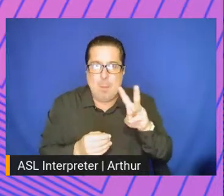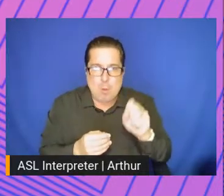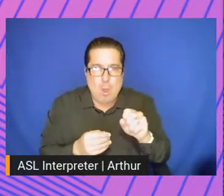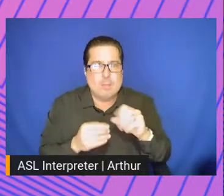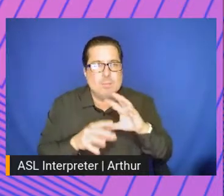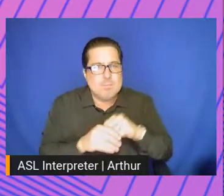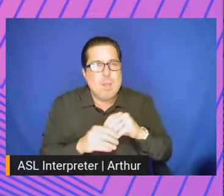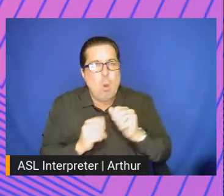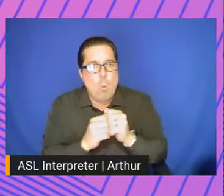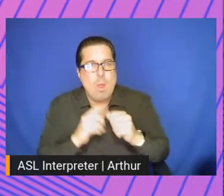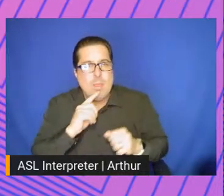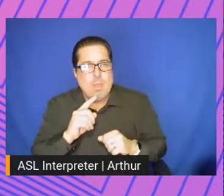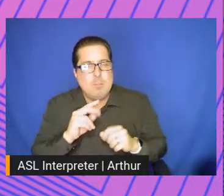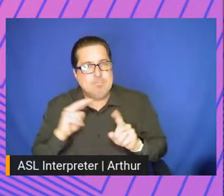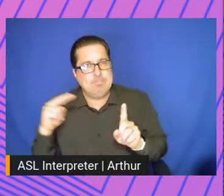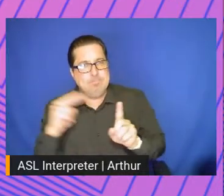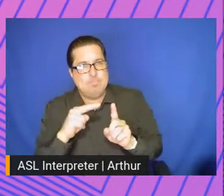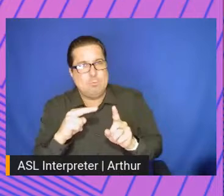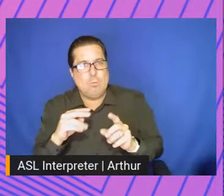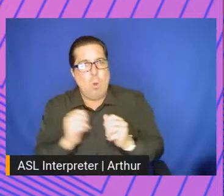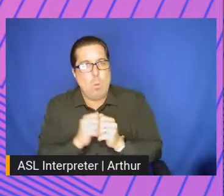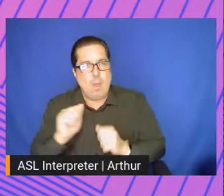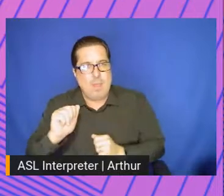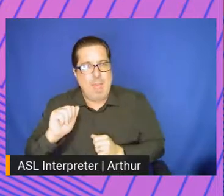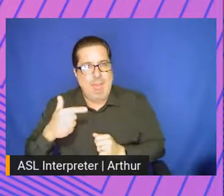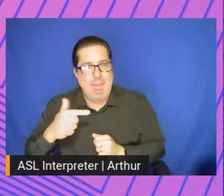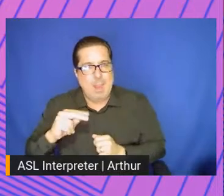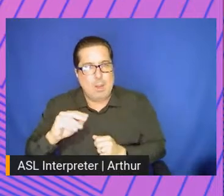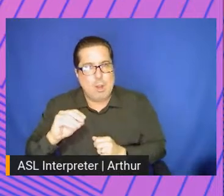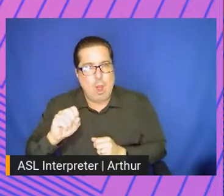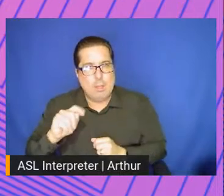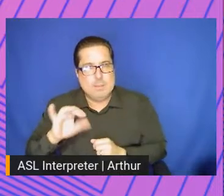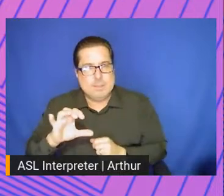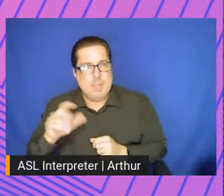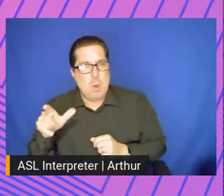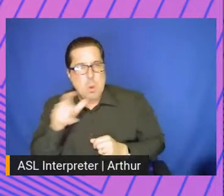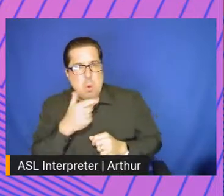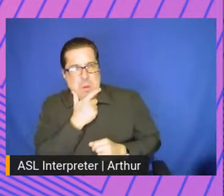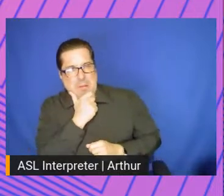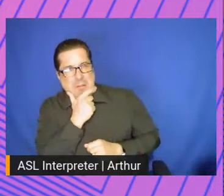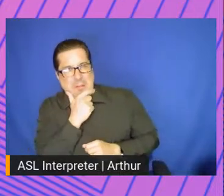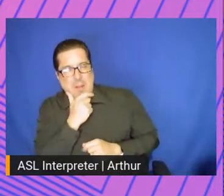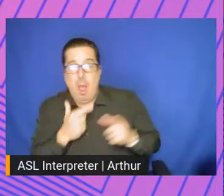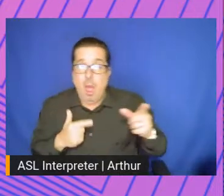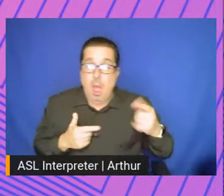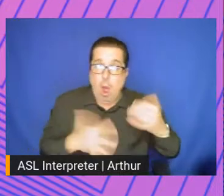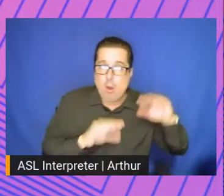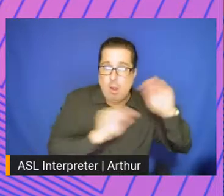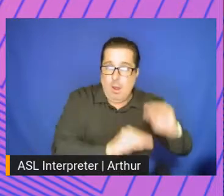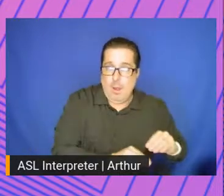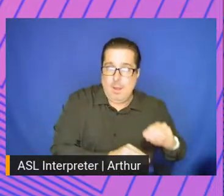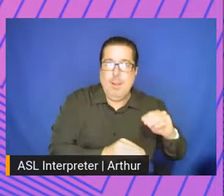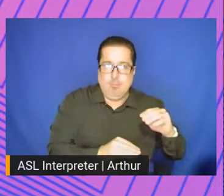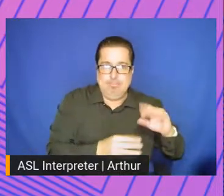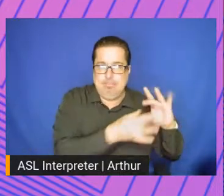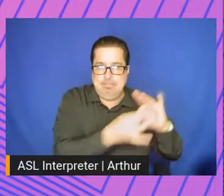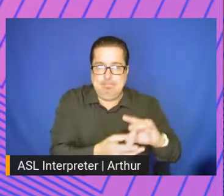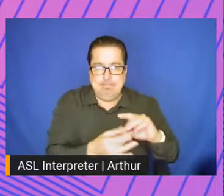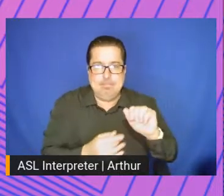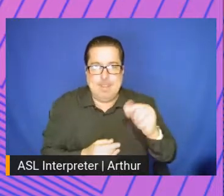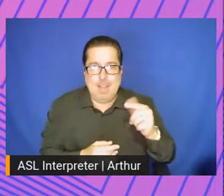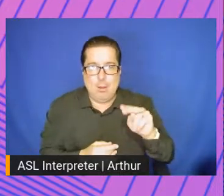agnostic side because containers and Kubernetes obviously are infrastructure agnostic. And